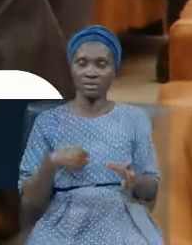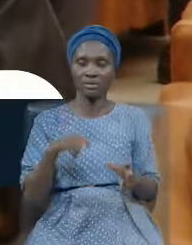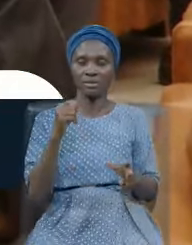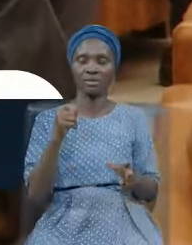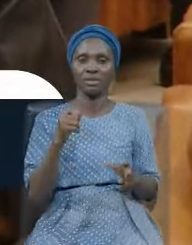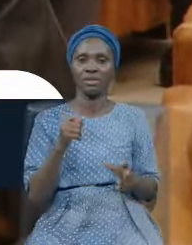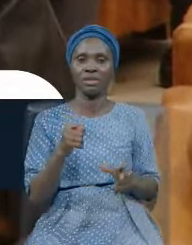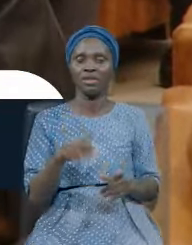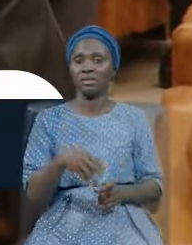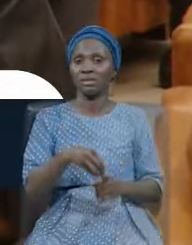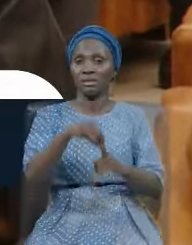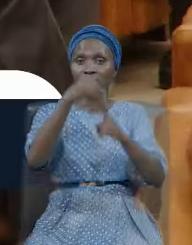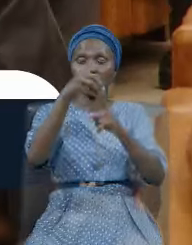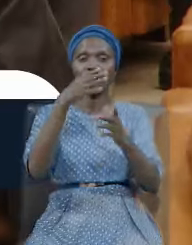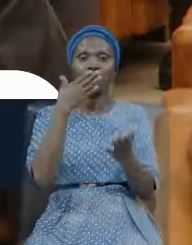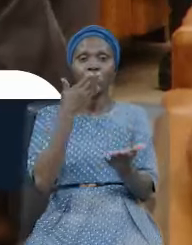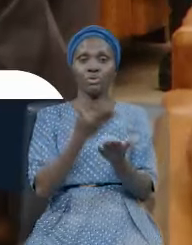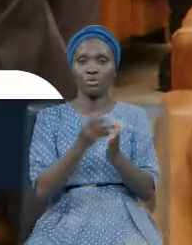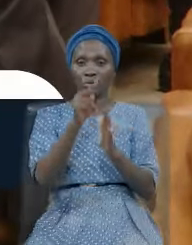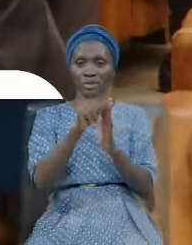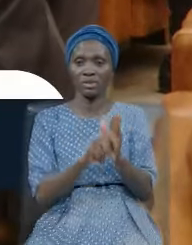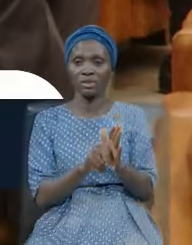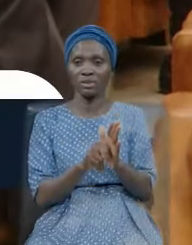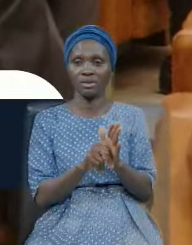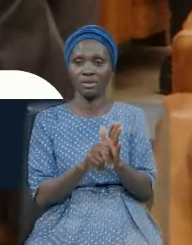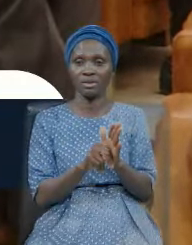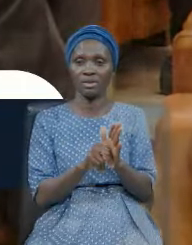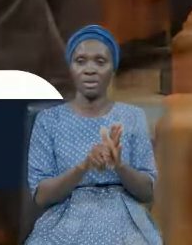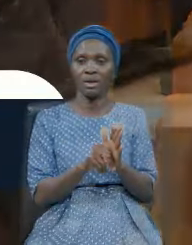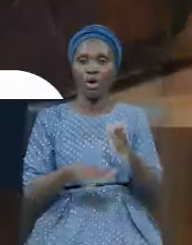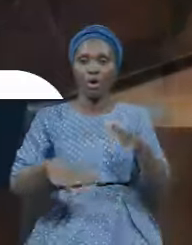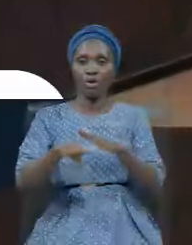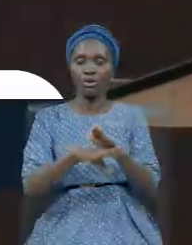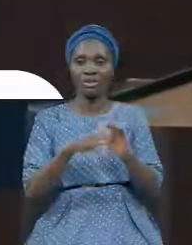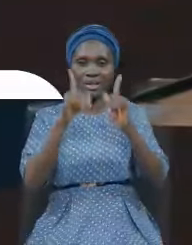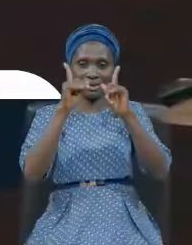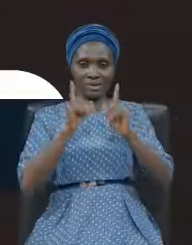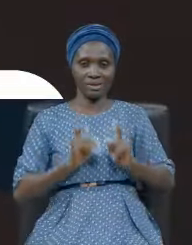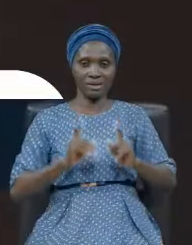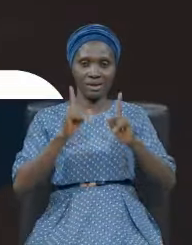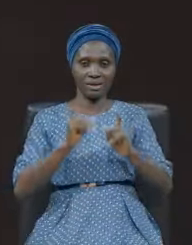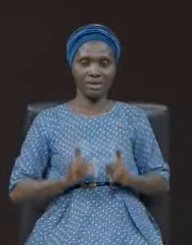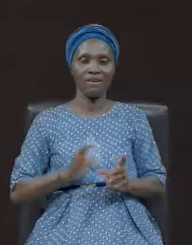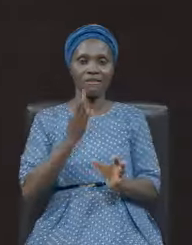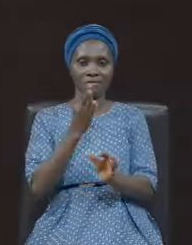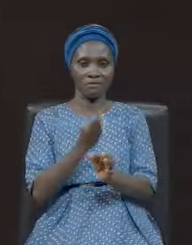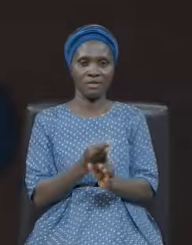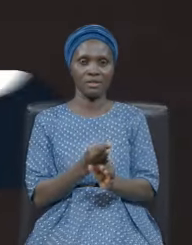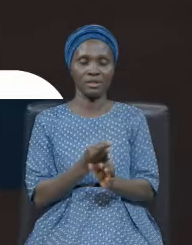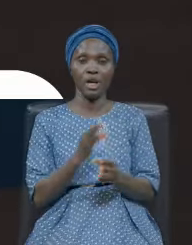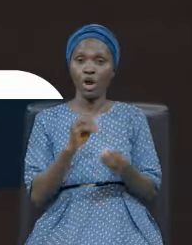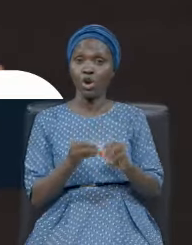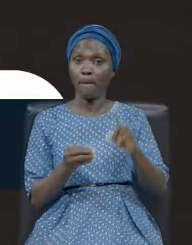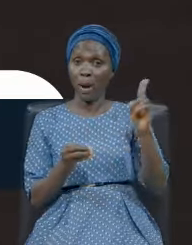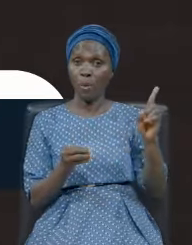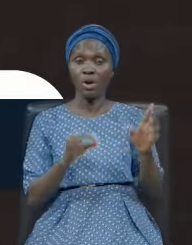transcending goodness under tried faith. Look at number one. Number one is transforming